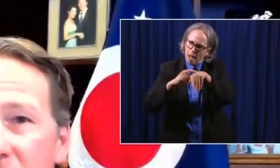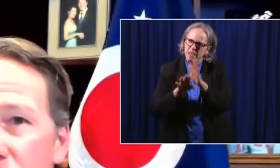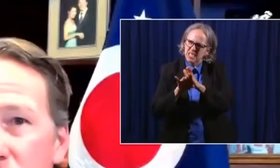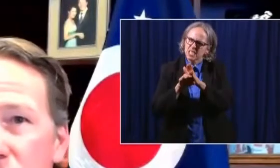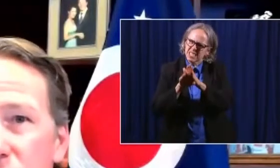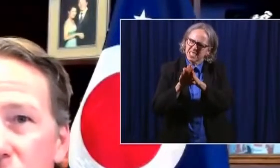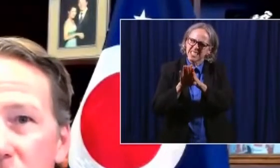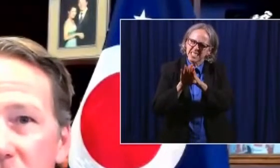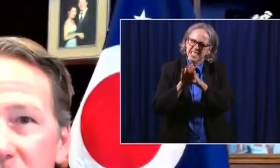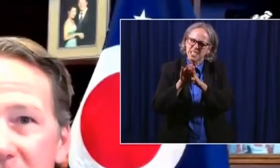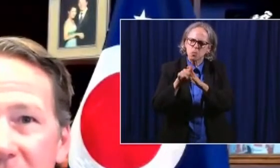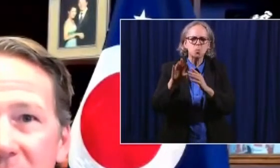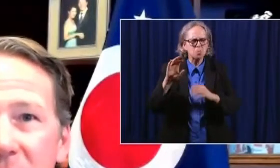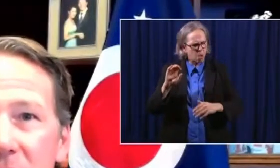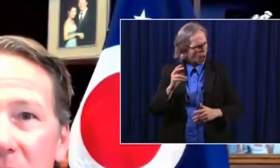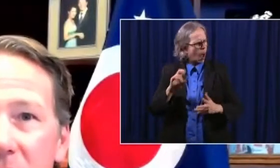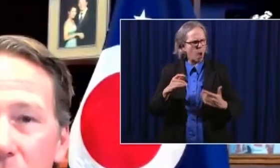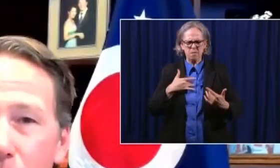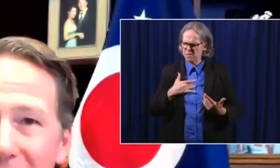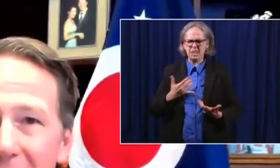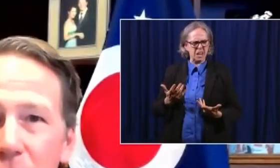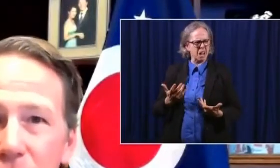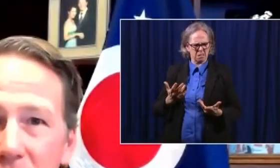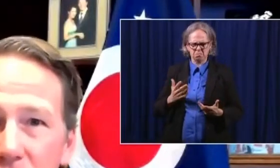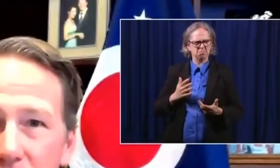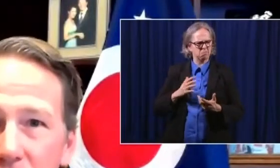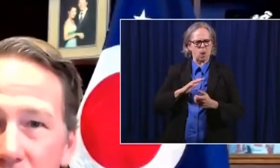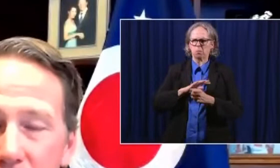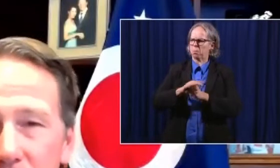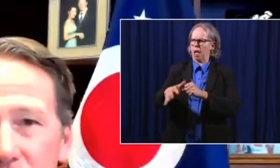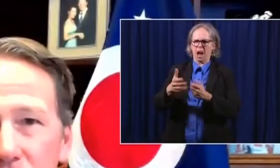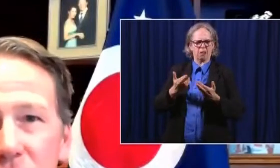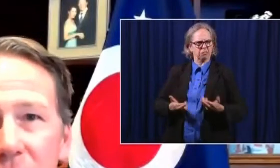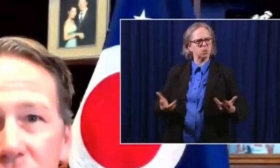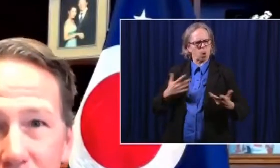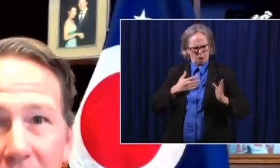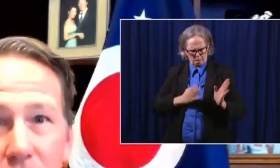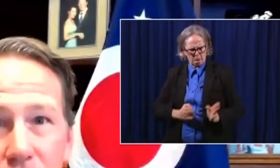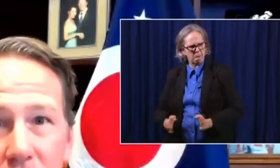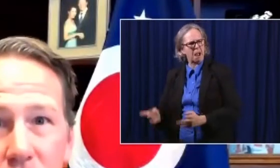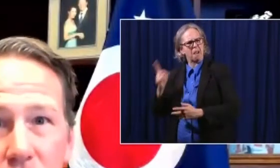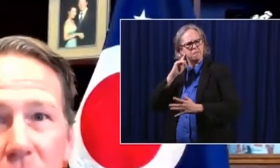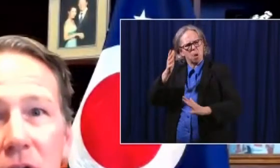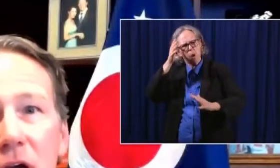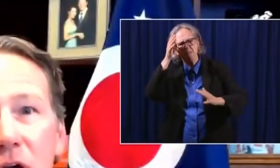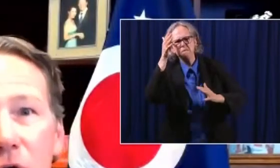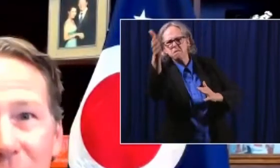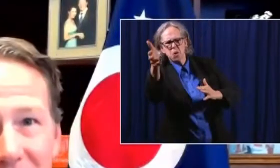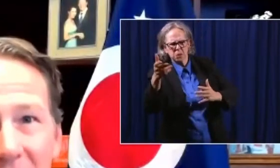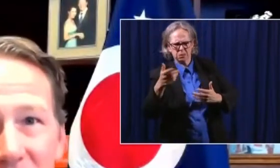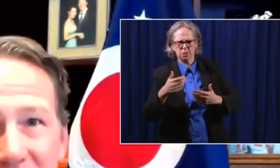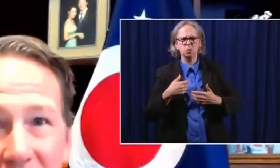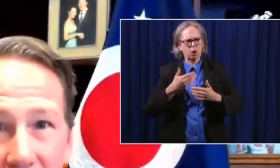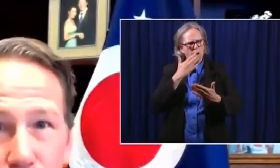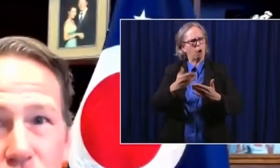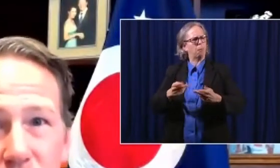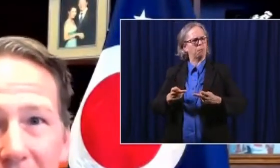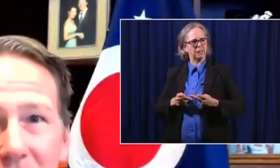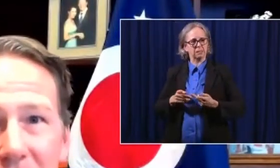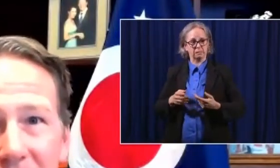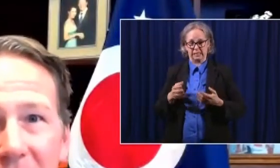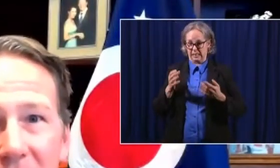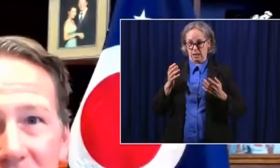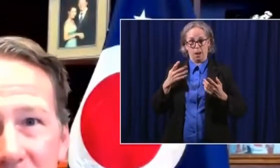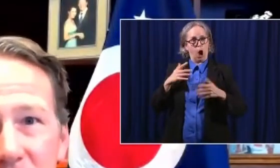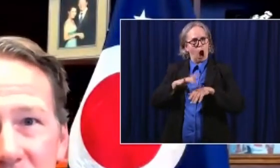As the governor alluded to earlier in the day, we got out in front of it earlier in the news conference. We got out in front of it early. We didn't have a second huge